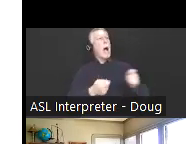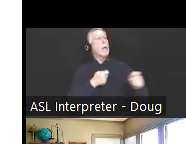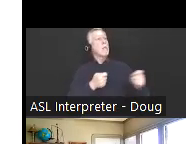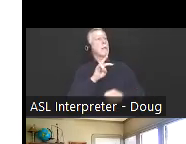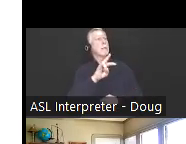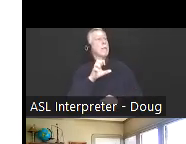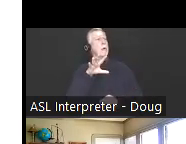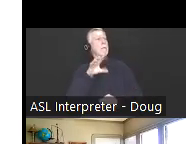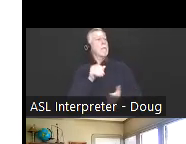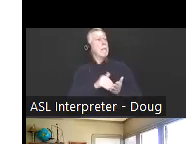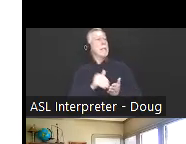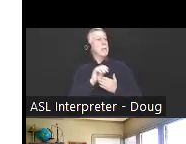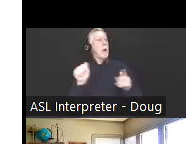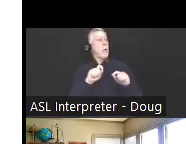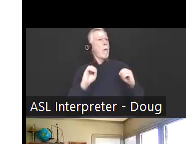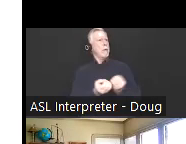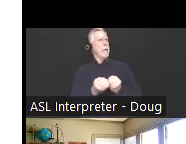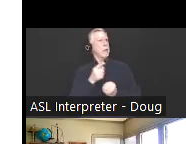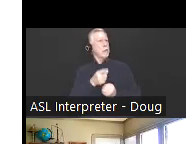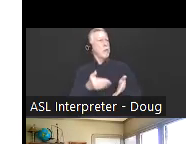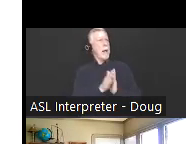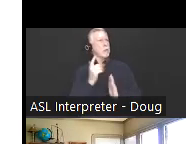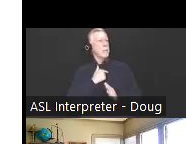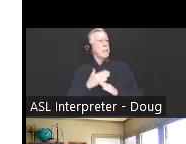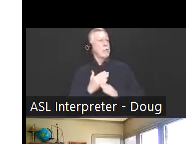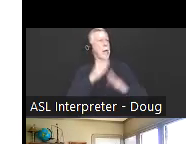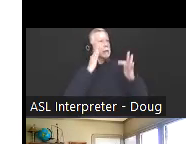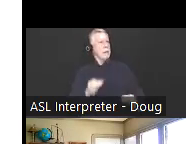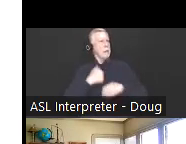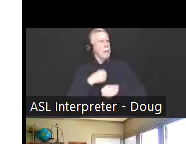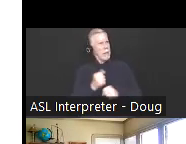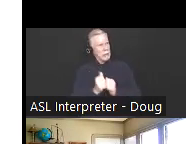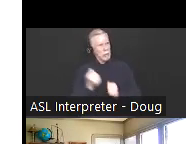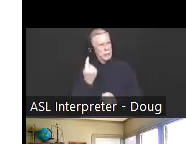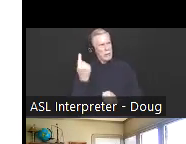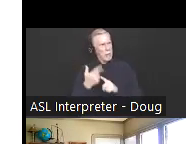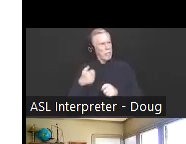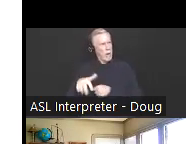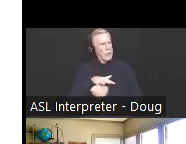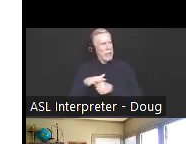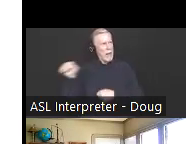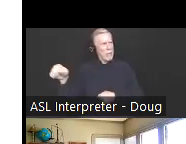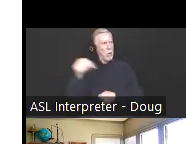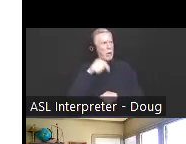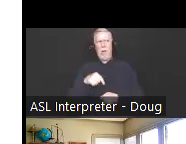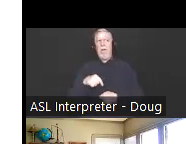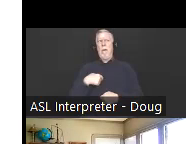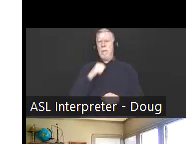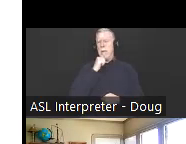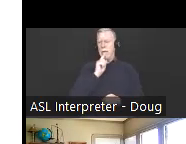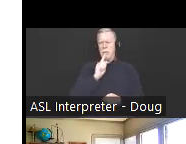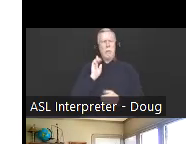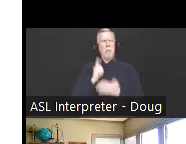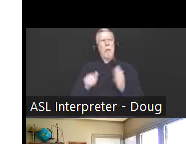organization, and you're asking me to share decision making with somebody from the neighborhood. Oh, I ain't even sure what their experience